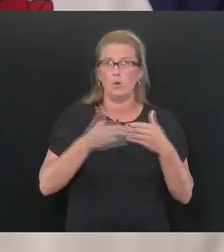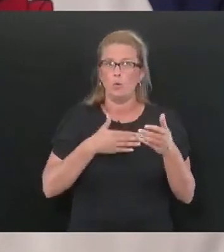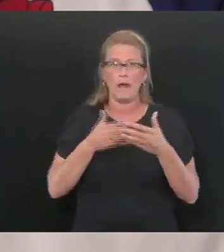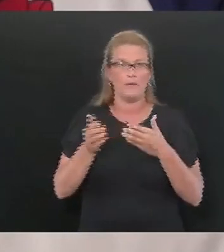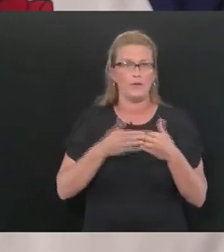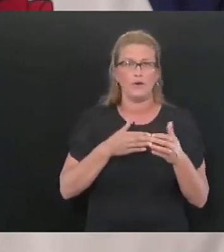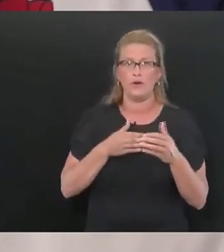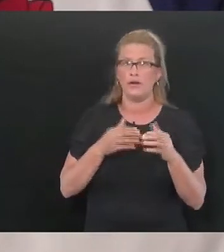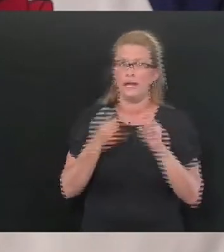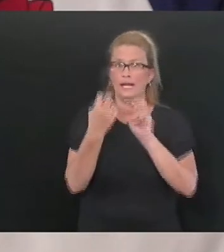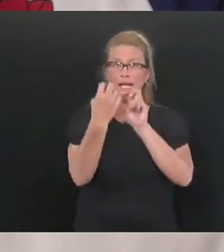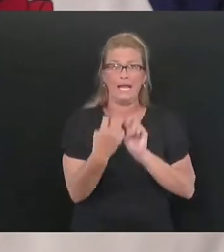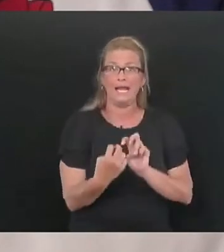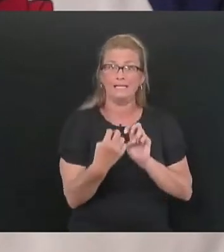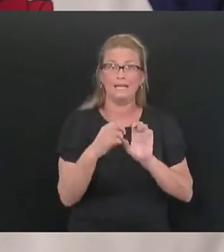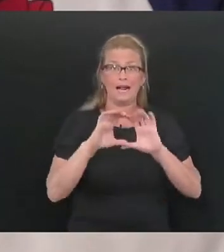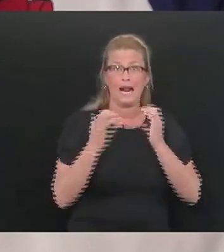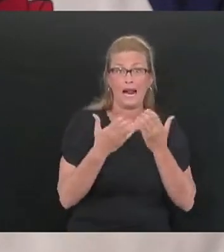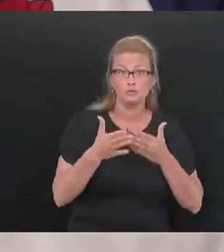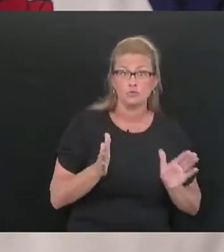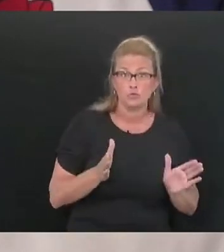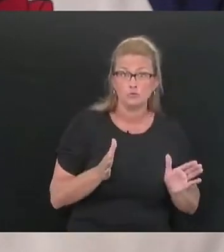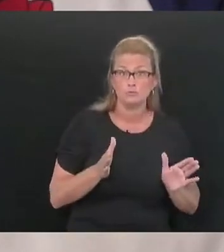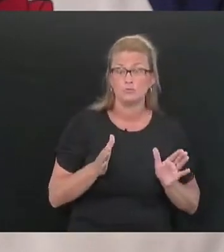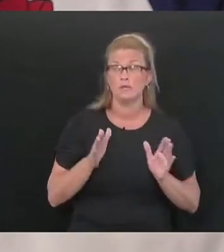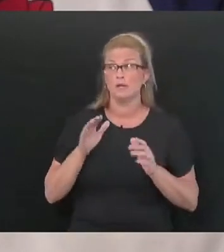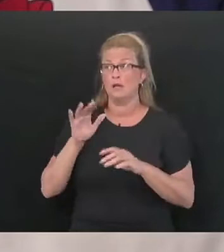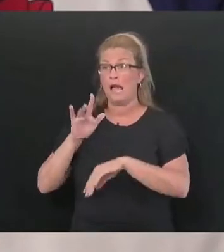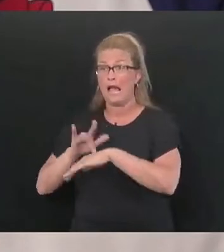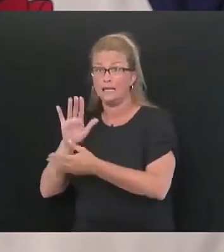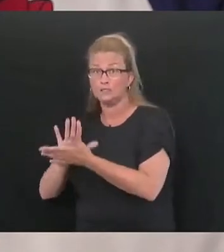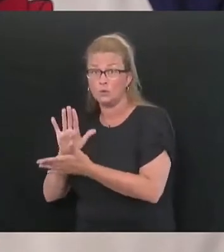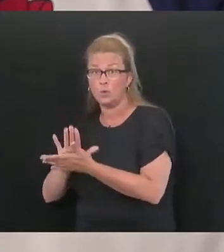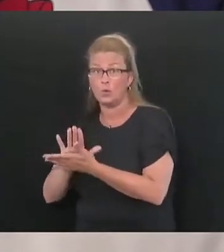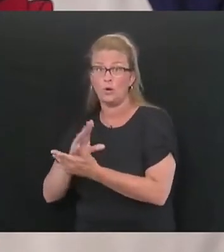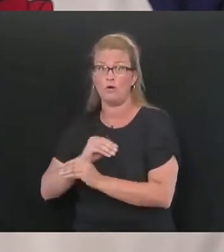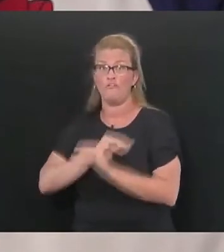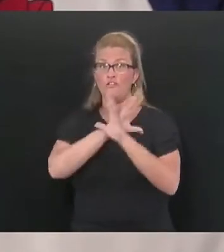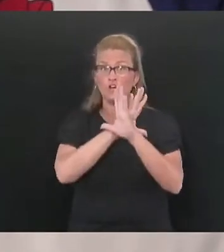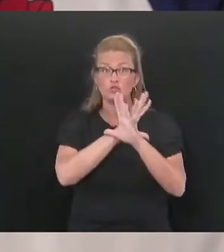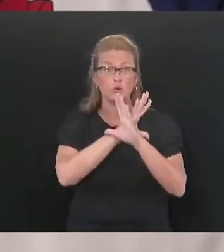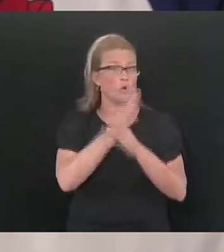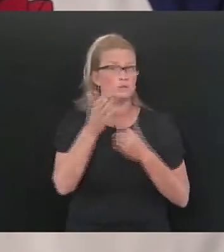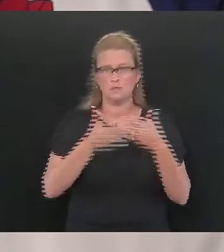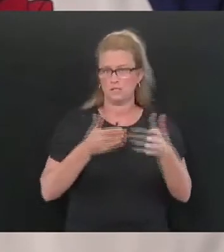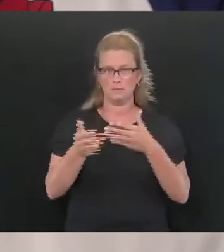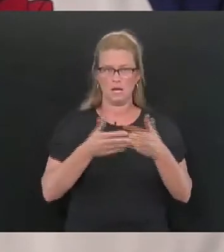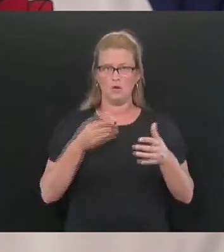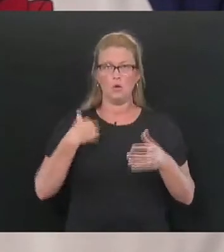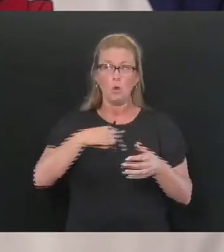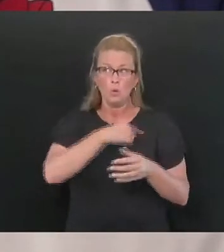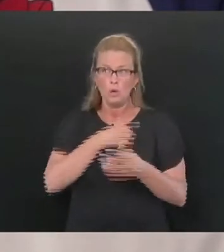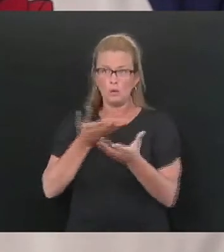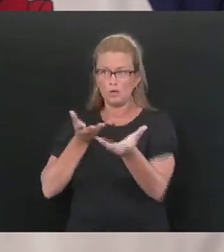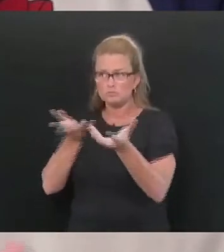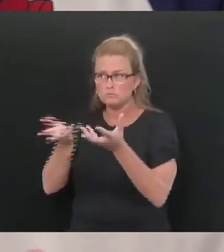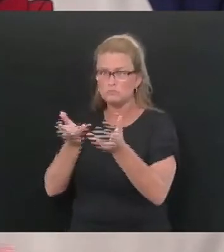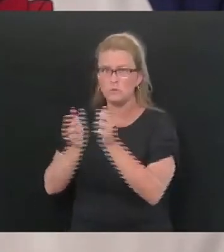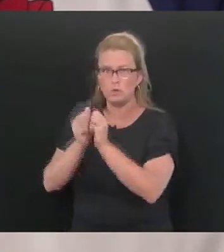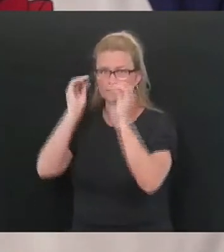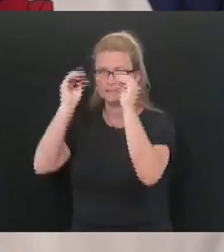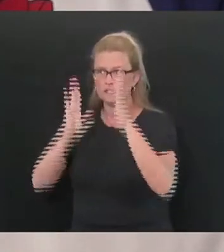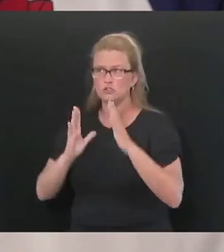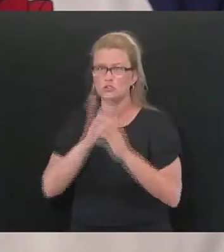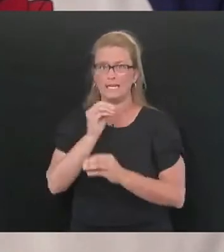be in classroom, at the schools, or it be virtual. We will work with our teachers and our staff, and I've got